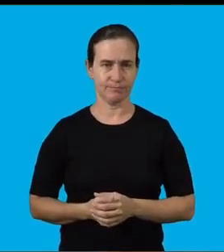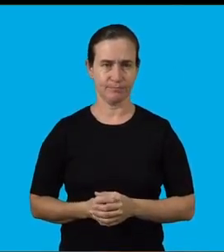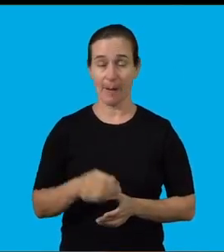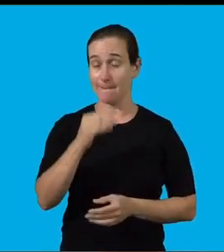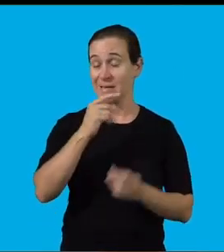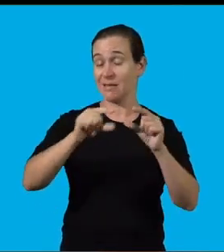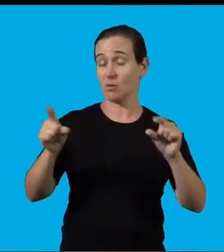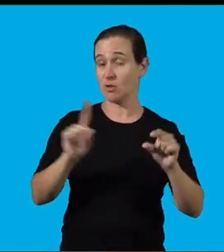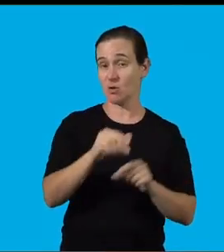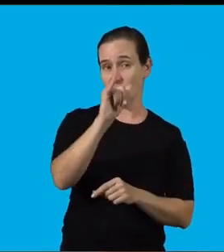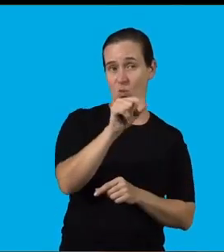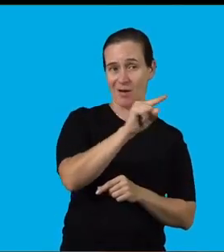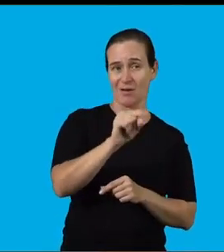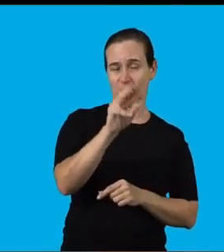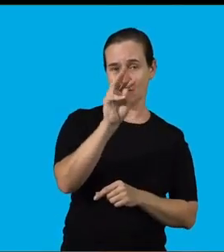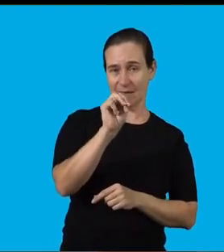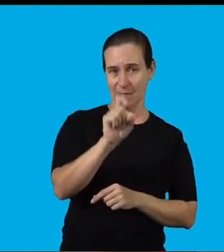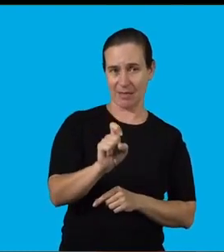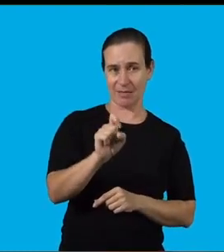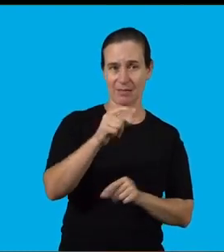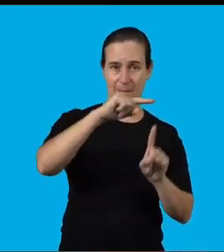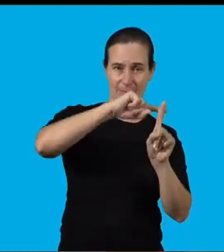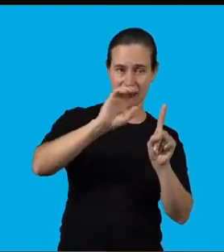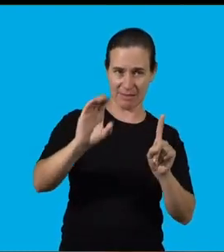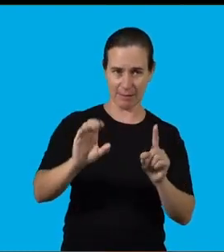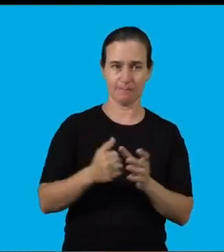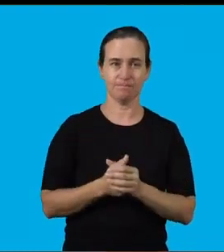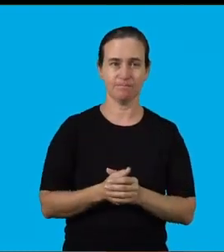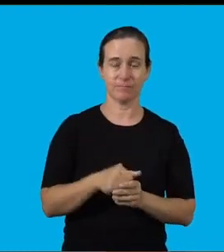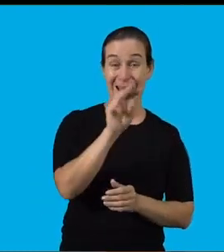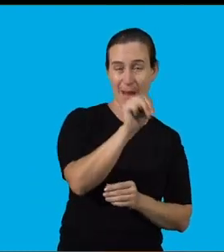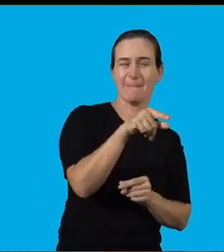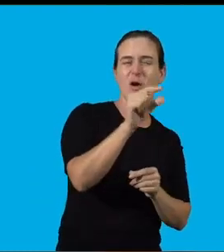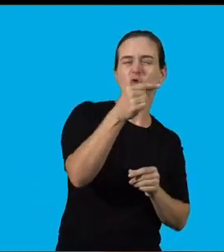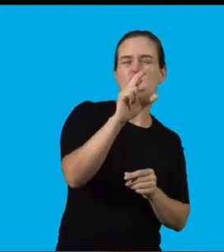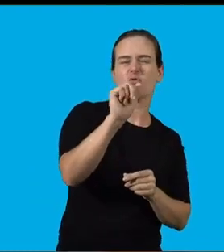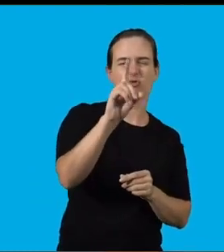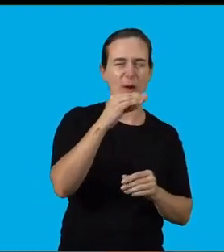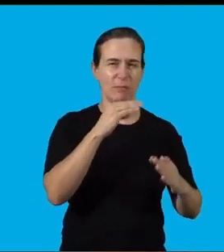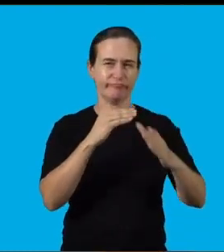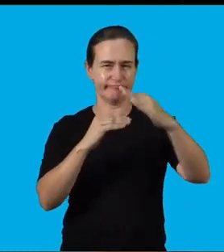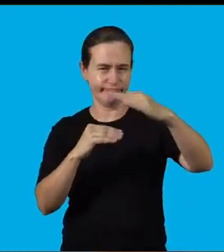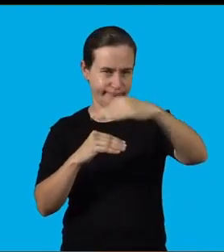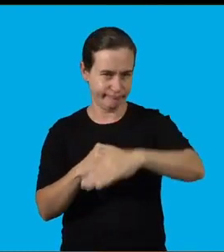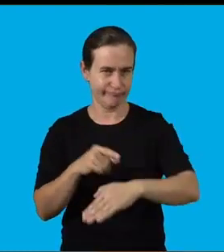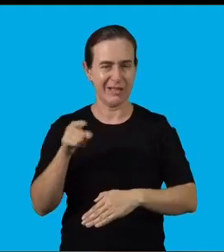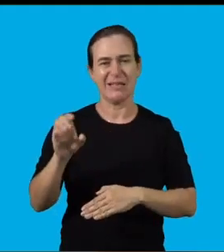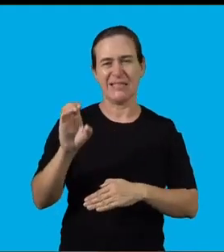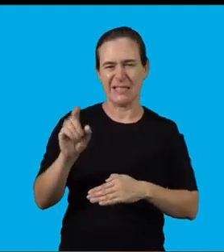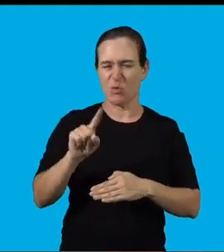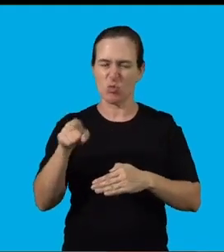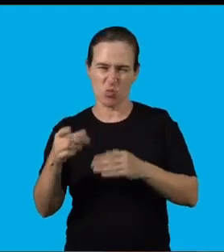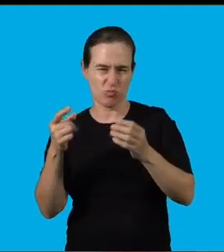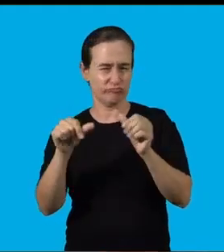So it has equation y is equal to mx plus c. I need the gradient and I need the y-intercept in order to determine the